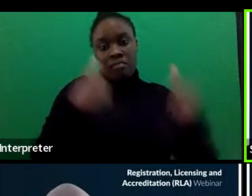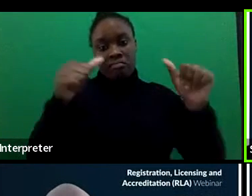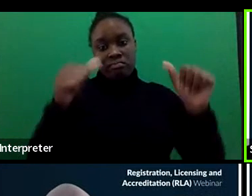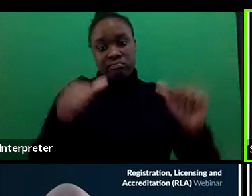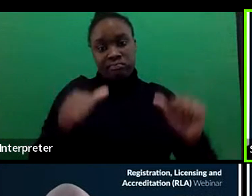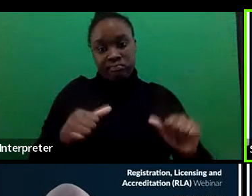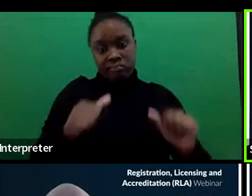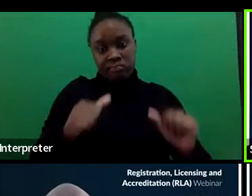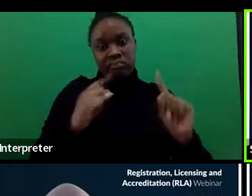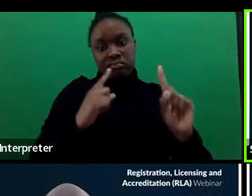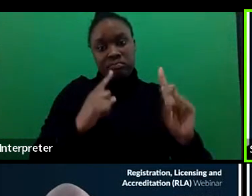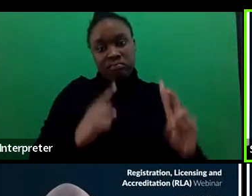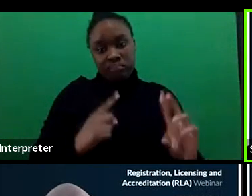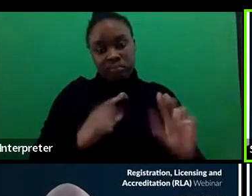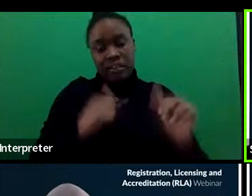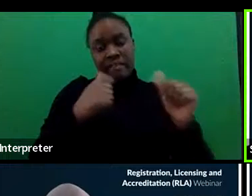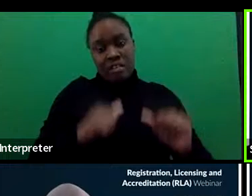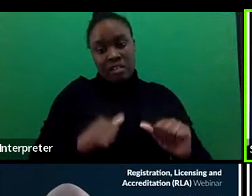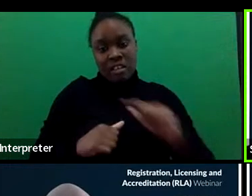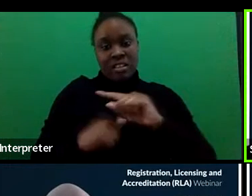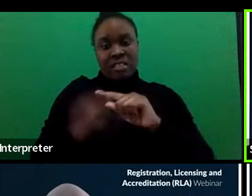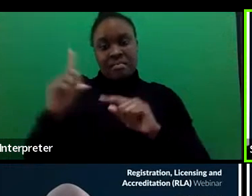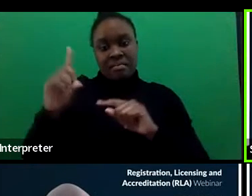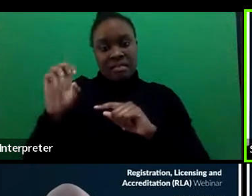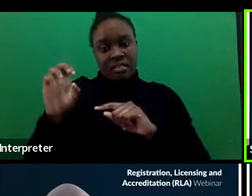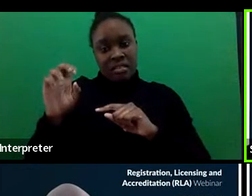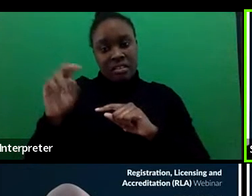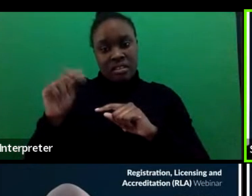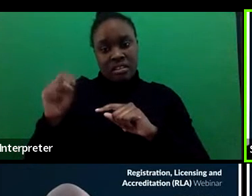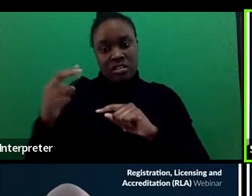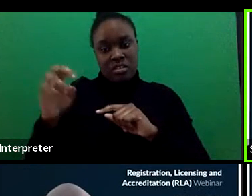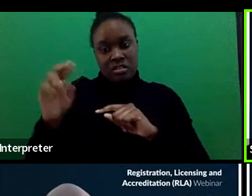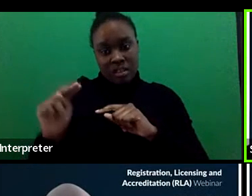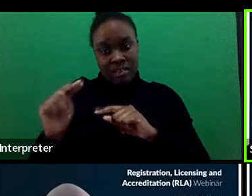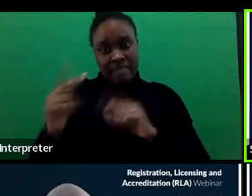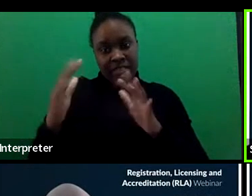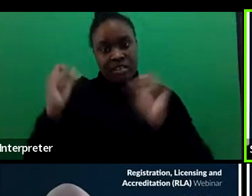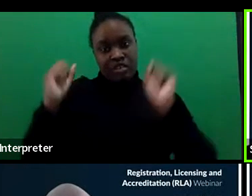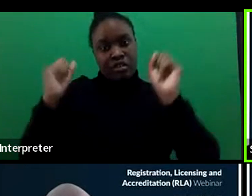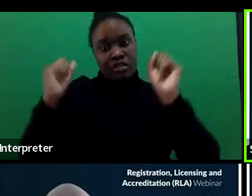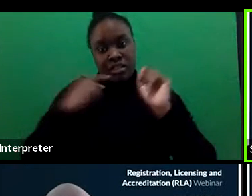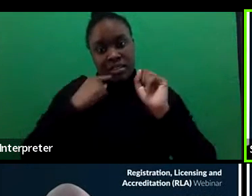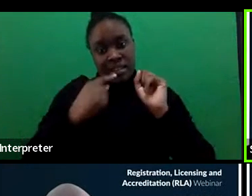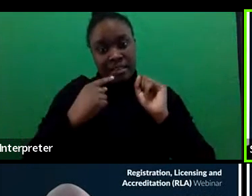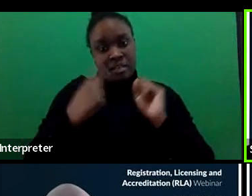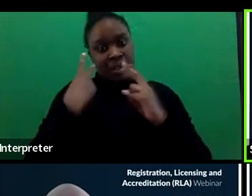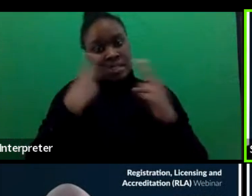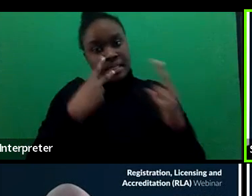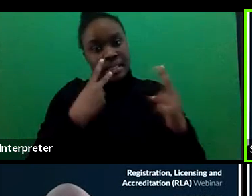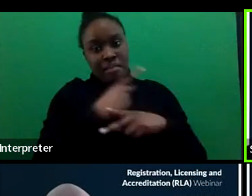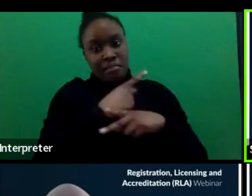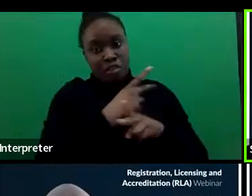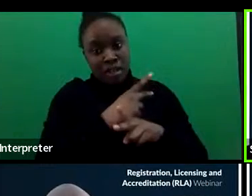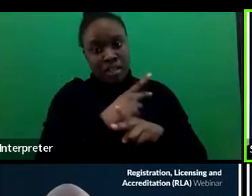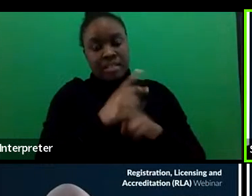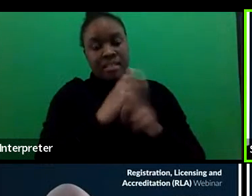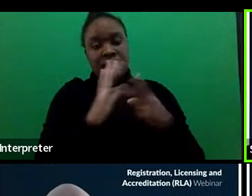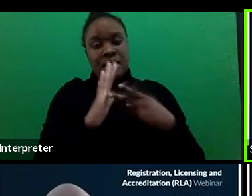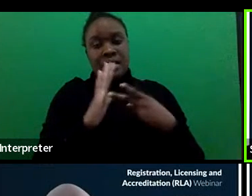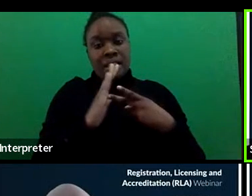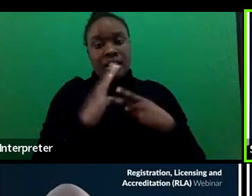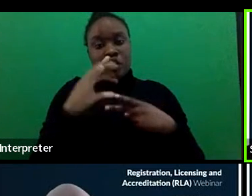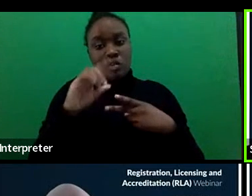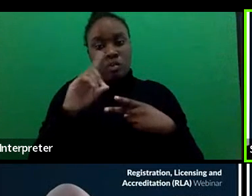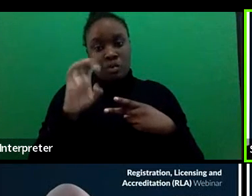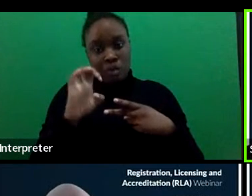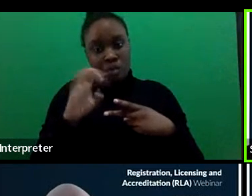per my colleague Dashin would have alluded, in order to see the products that are there, or to even view the customs code and so forth,